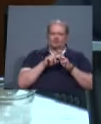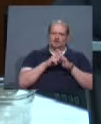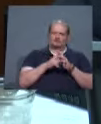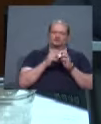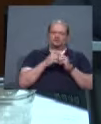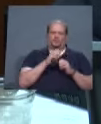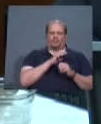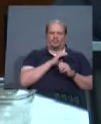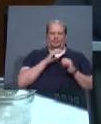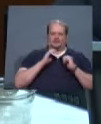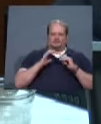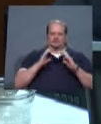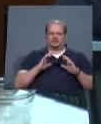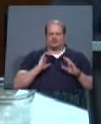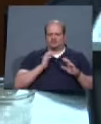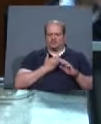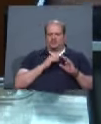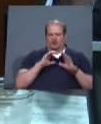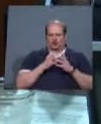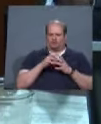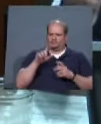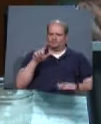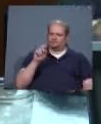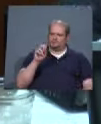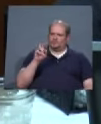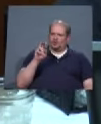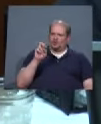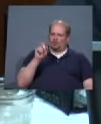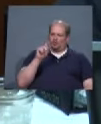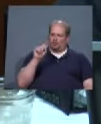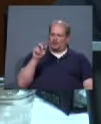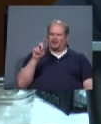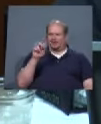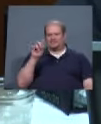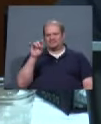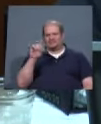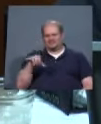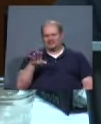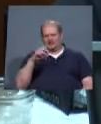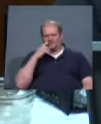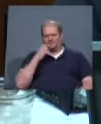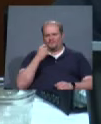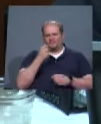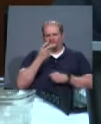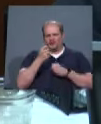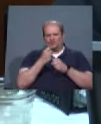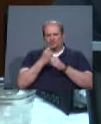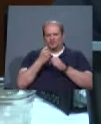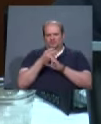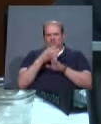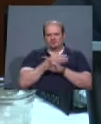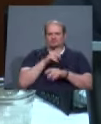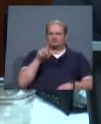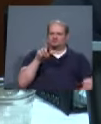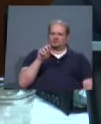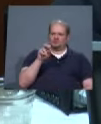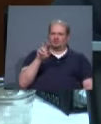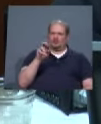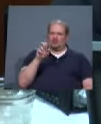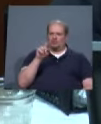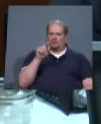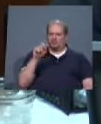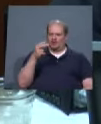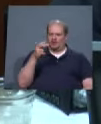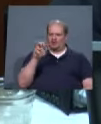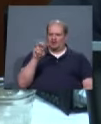a citizen or group. Loretta did it a few years ago. Loretta Hendricks did it. That's what